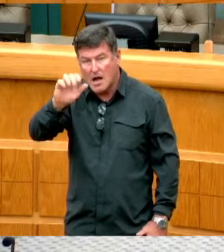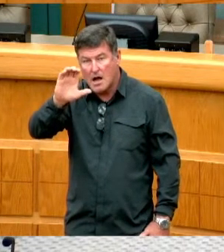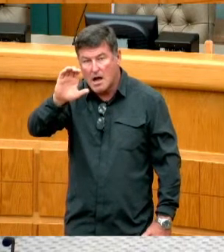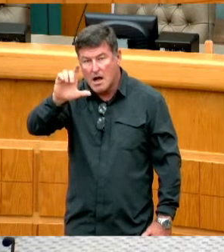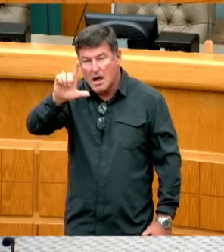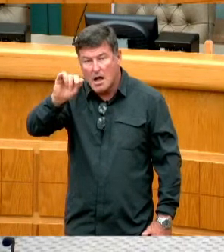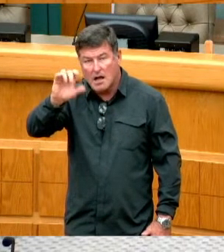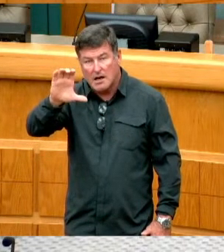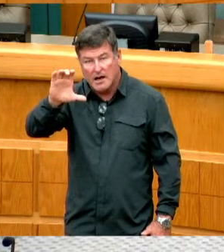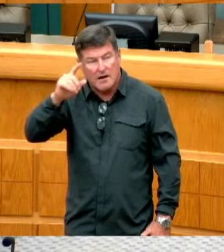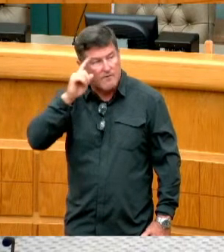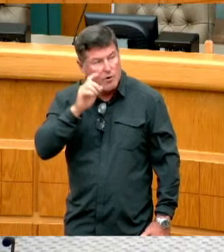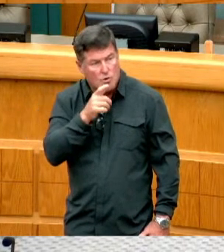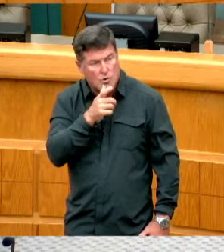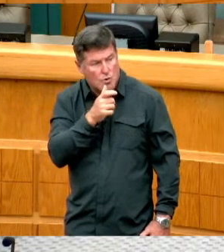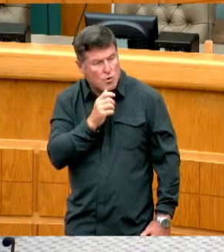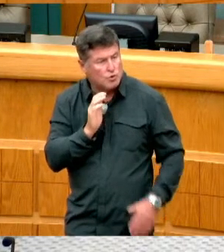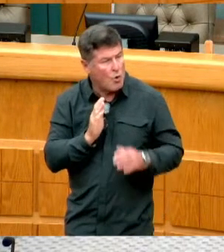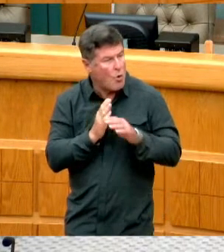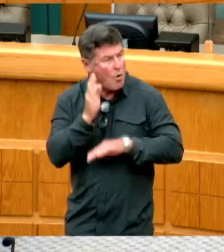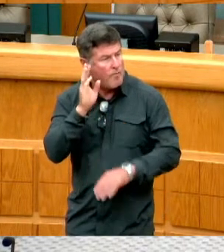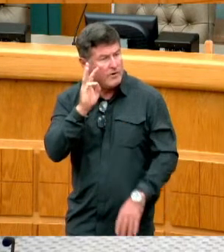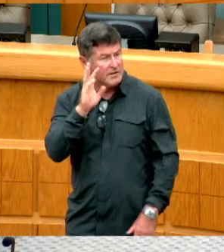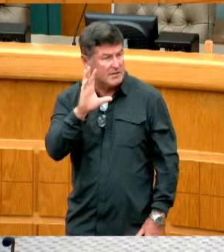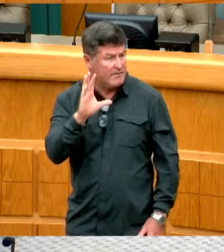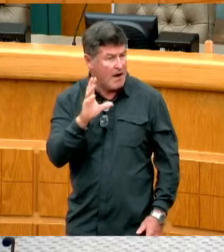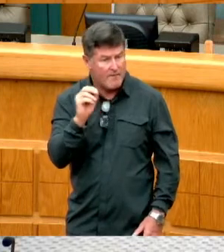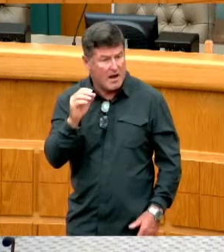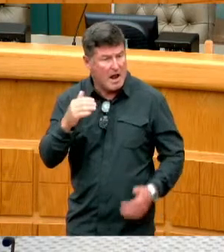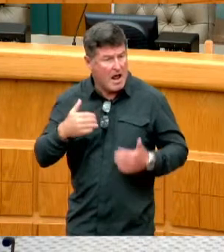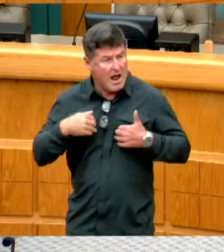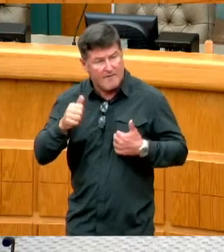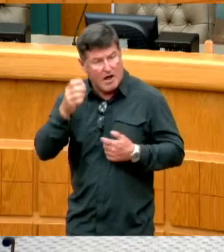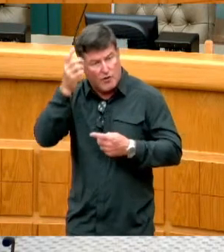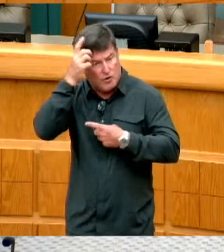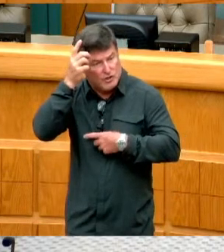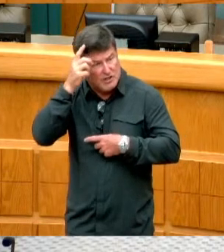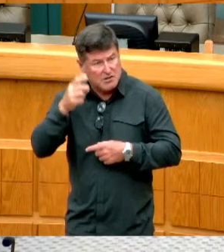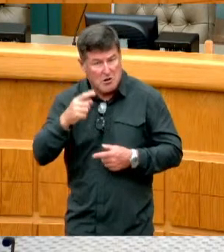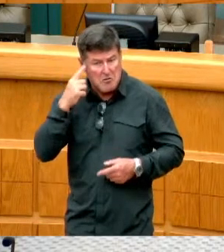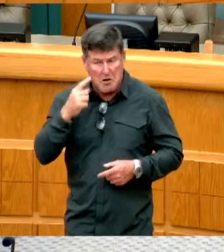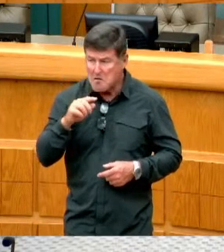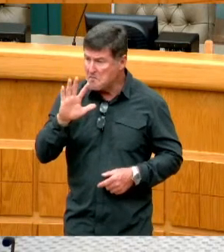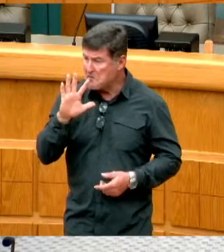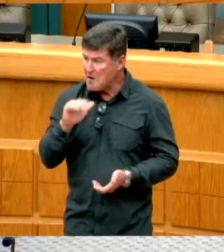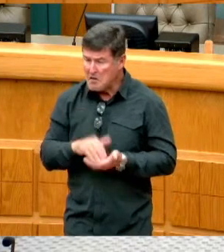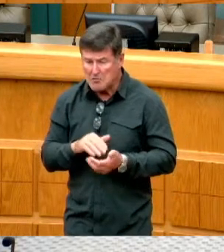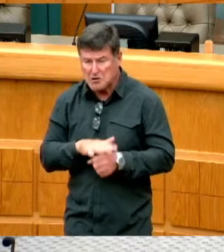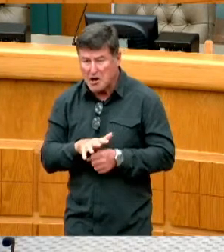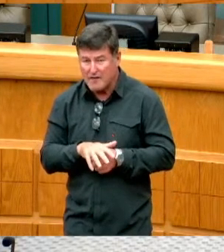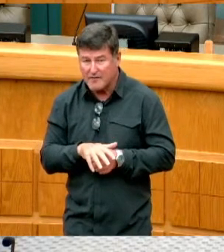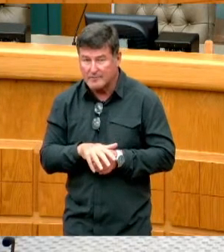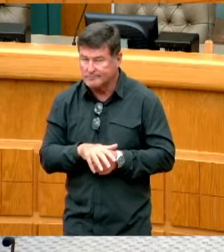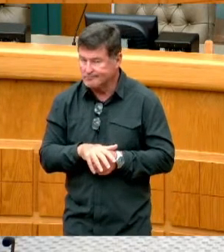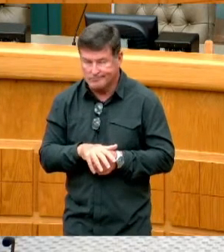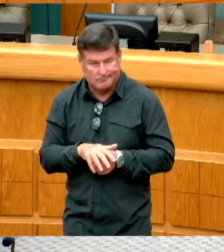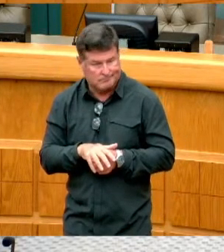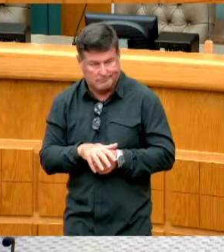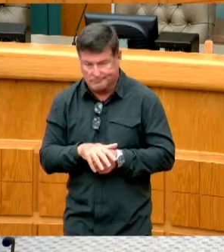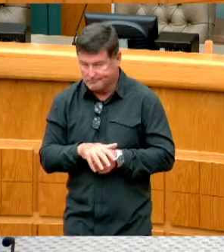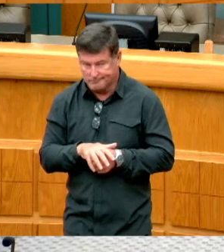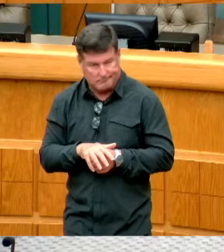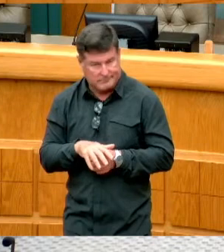able to move on. But the number of people who are over 65 in our community and those living with